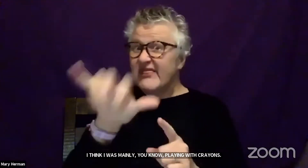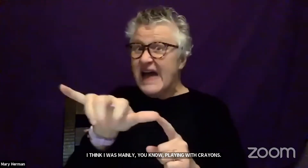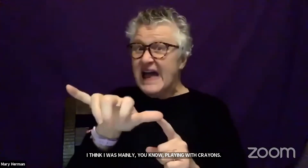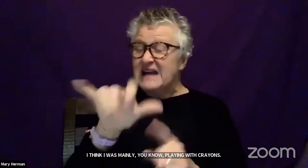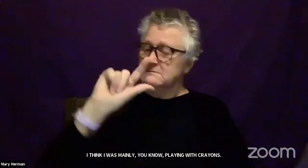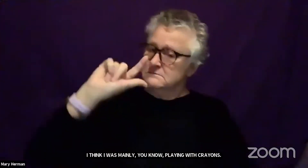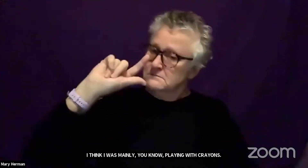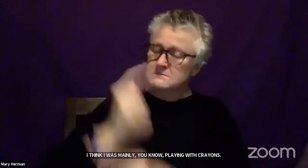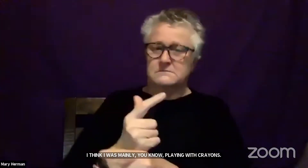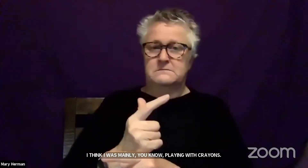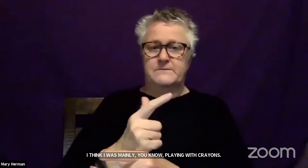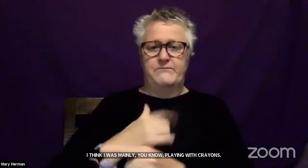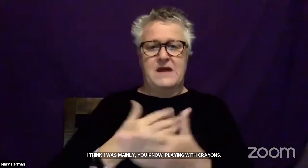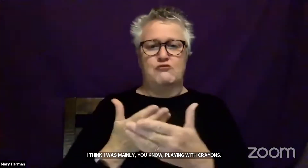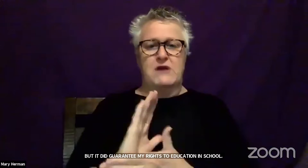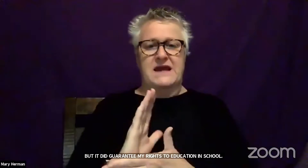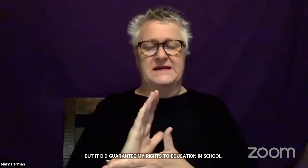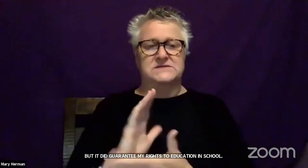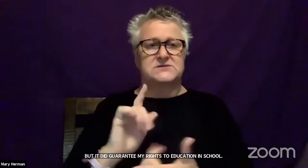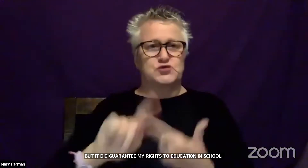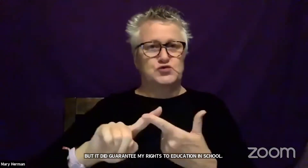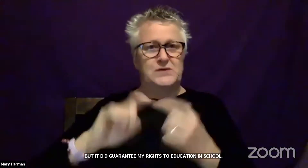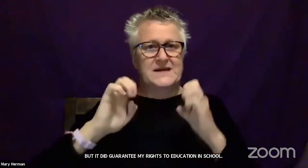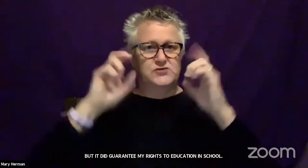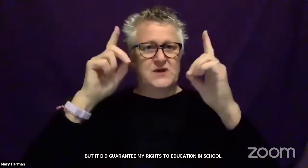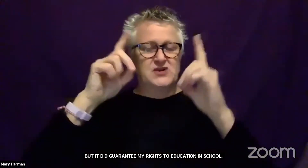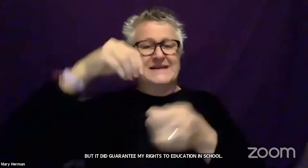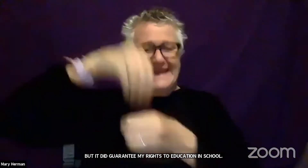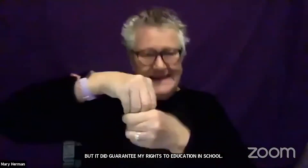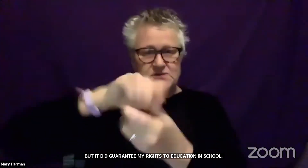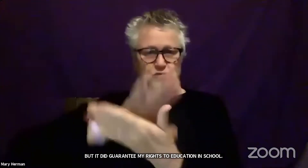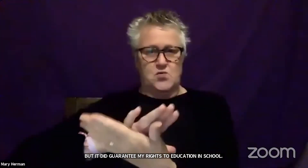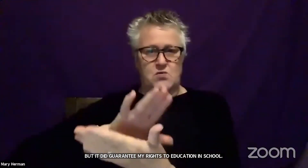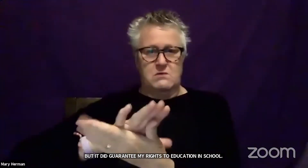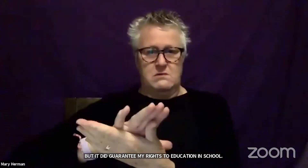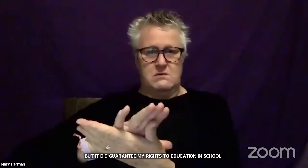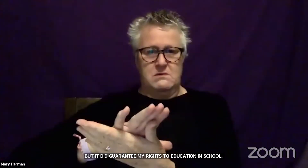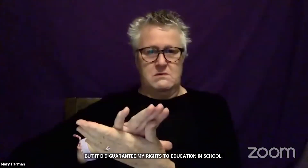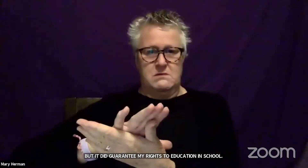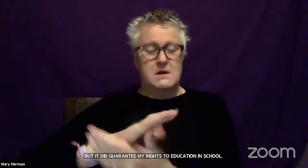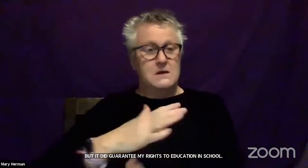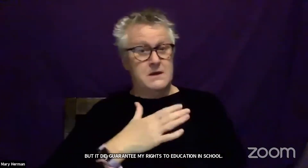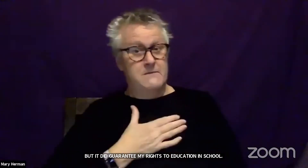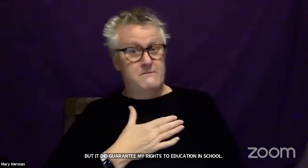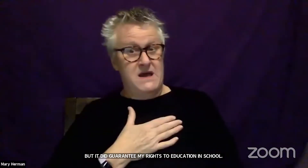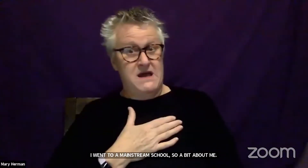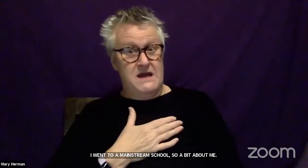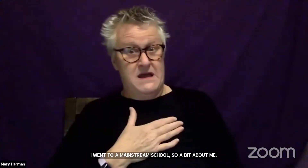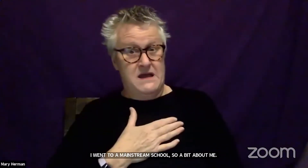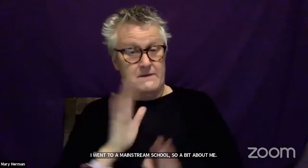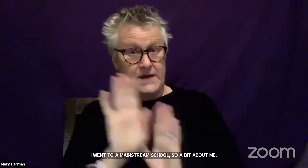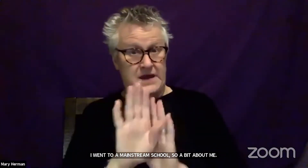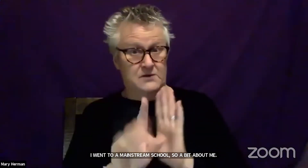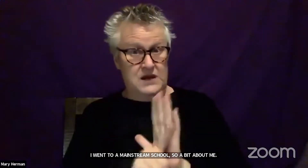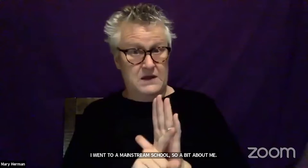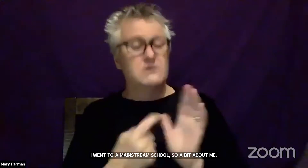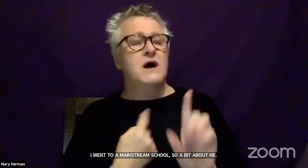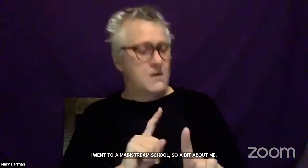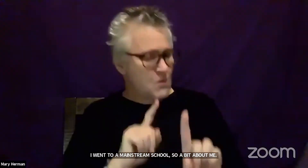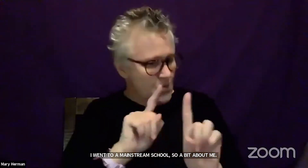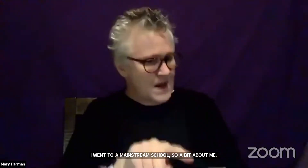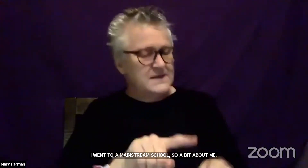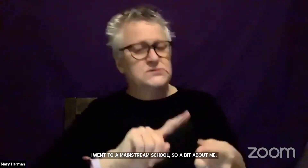school. I went to a mainstream school. So a bit about me. I was born with my visual